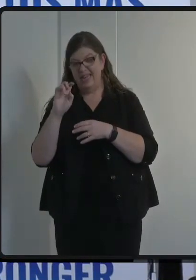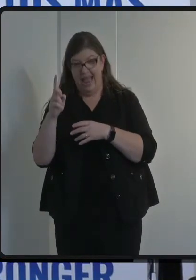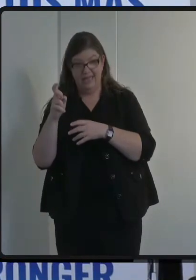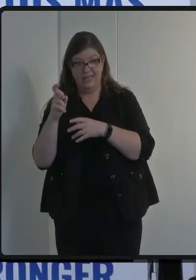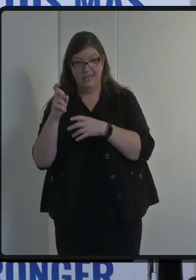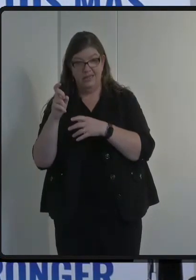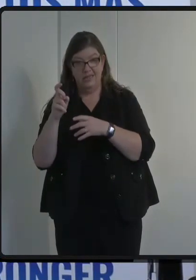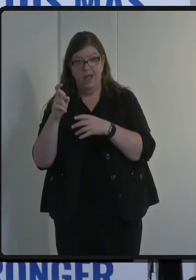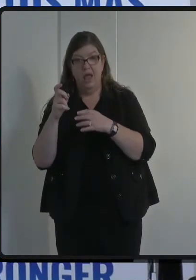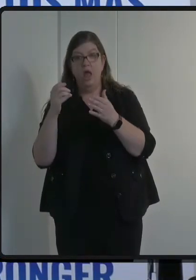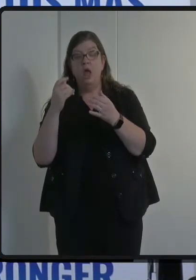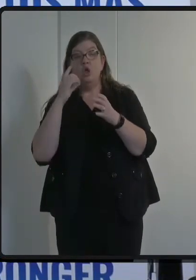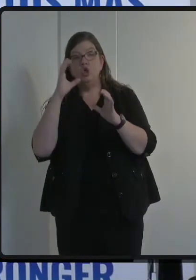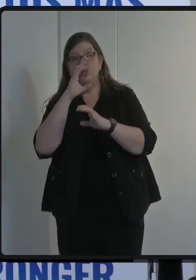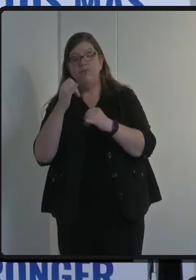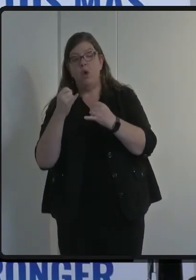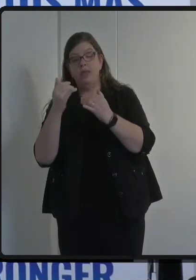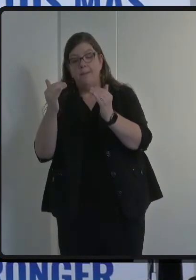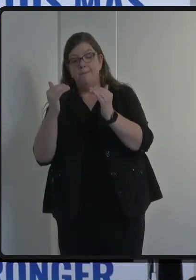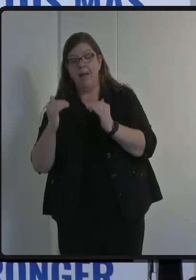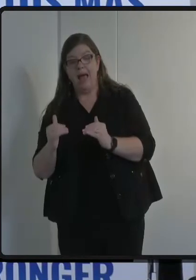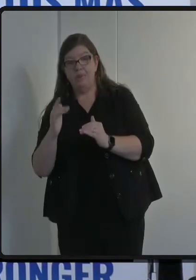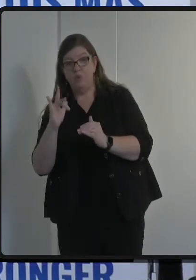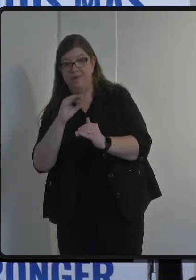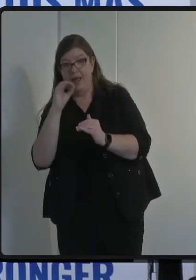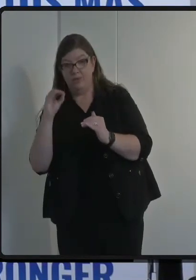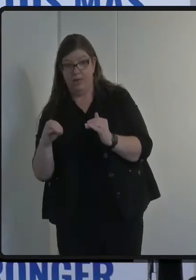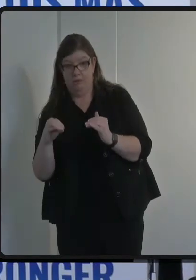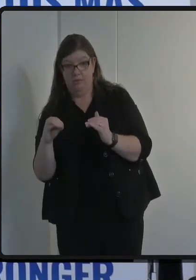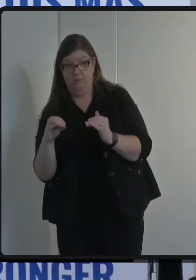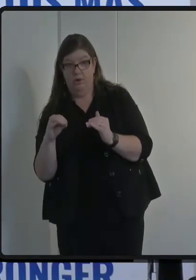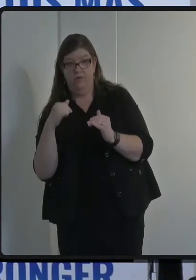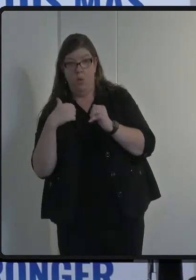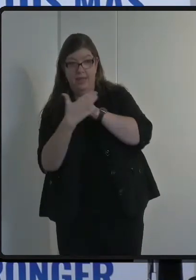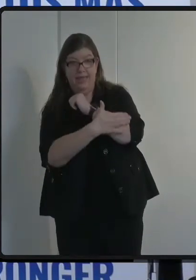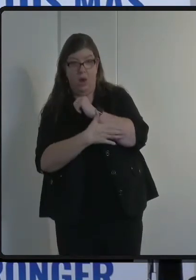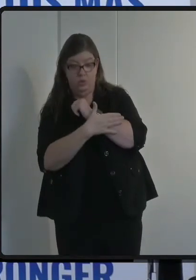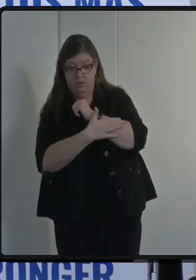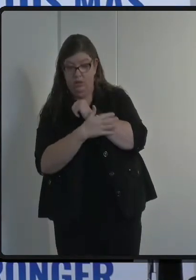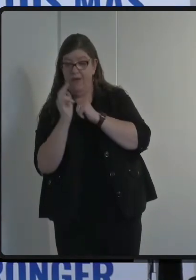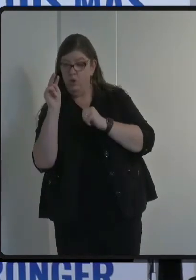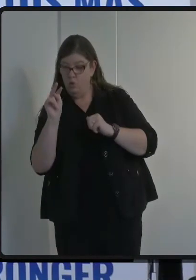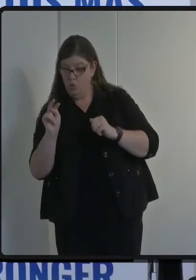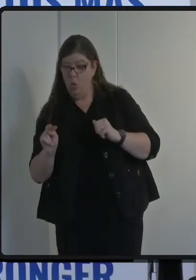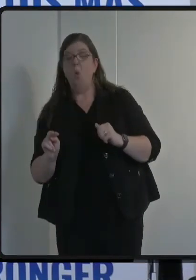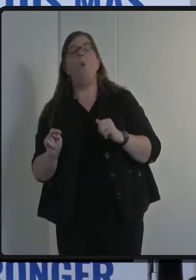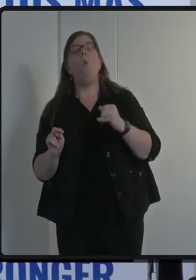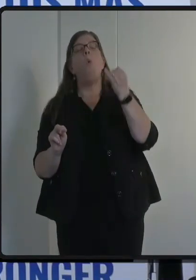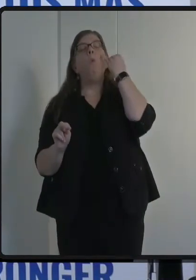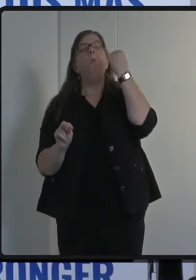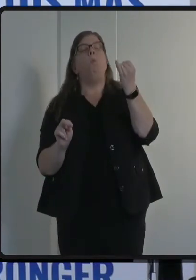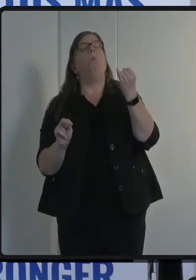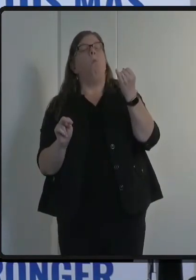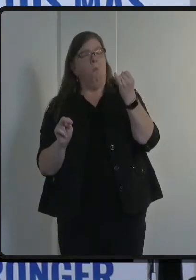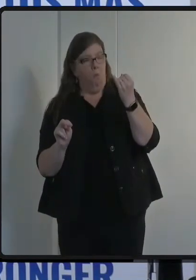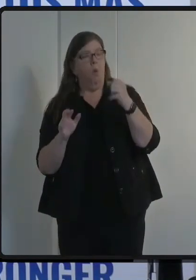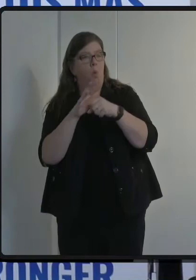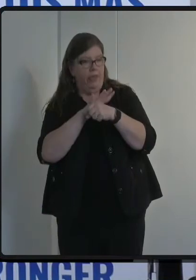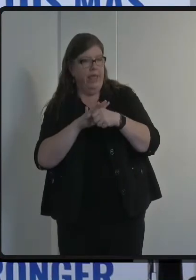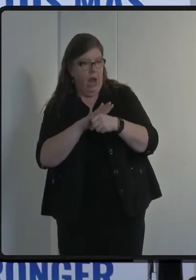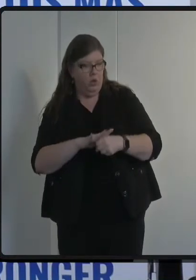the bottom 25 percentile for our county, you'll get a glimpse of what those areas might be.